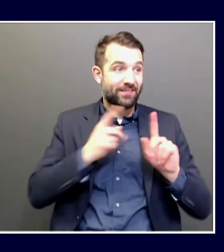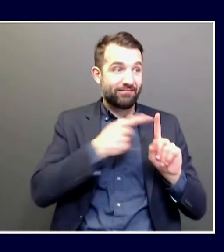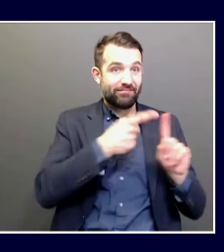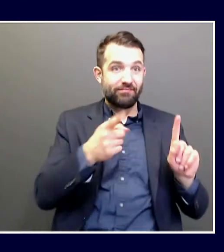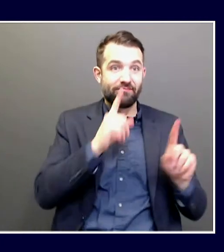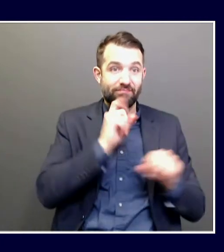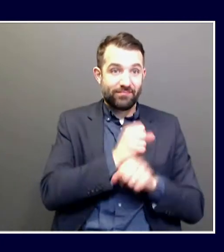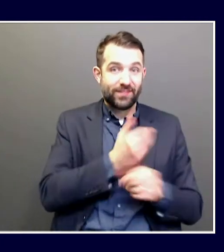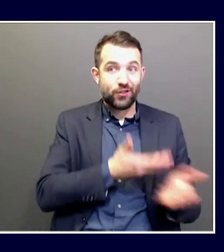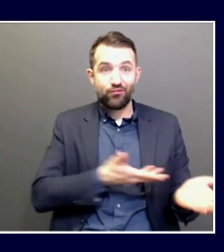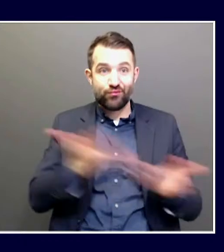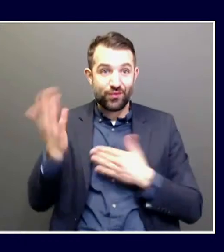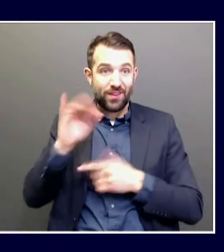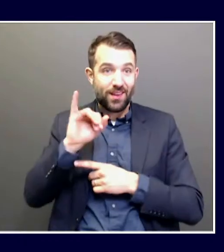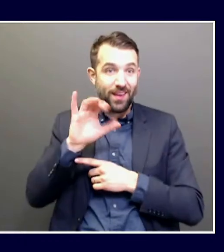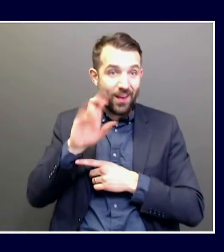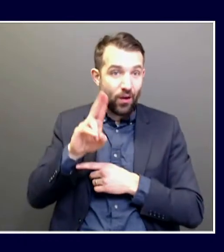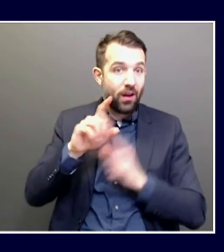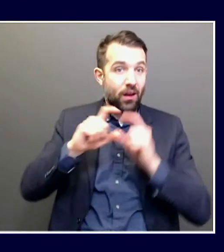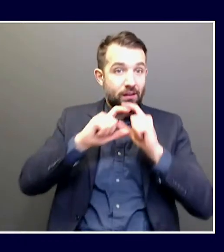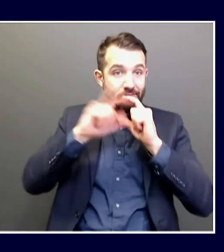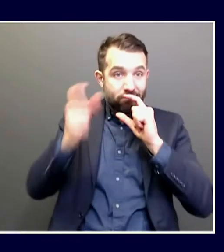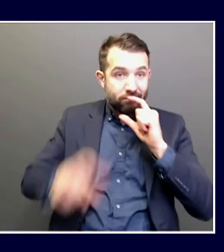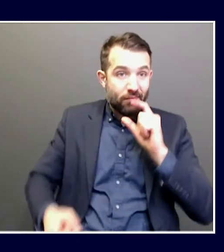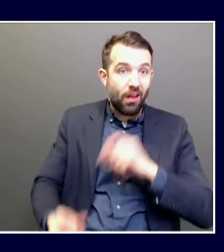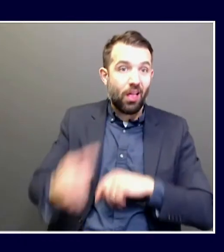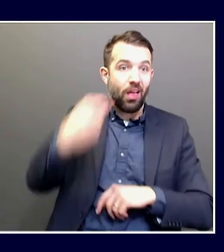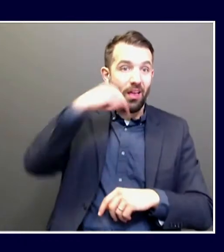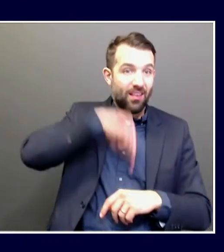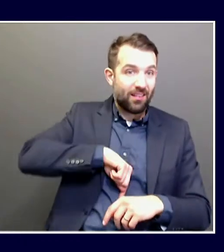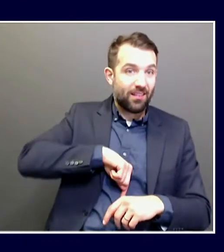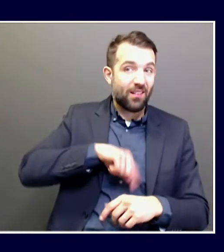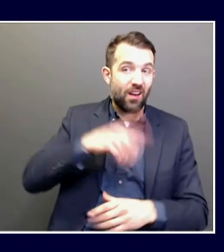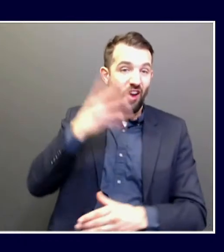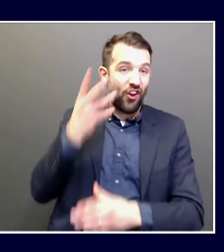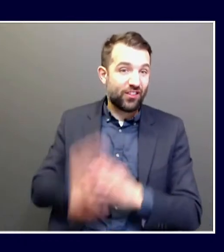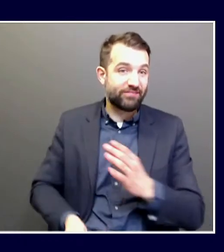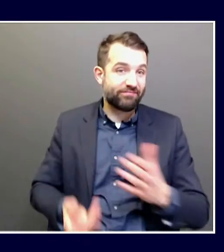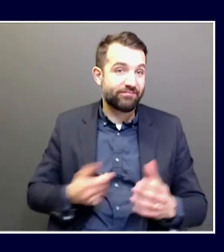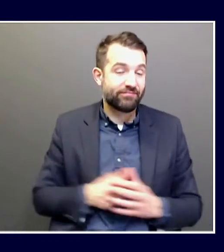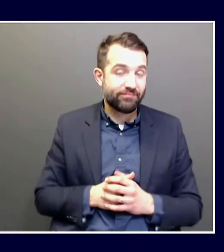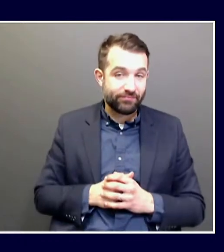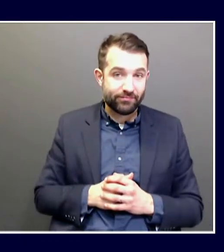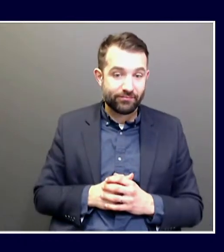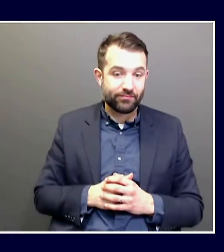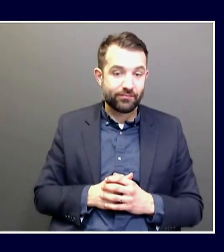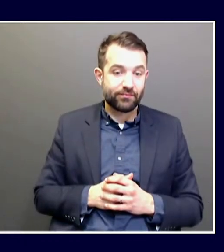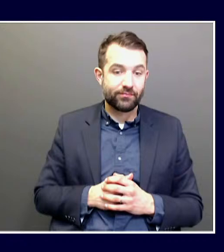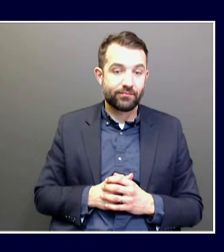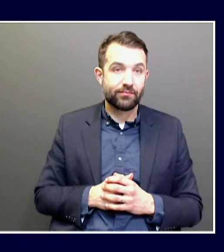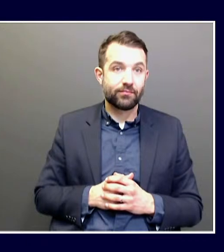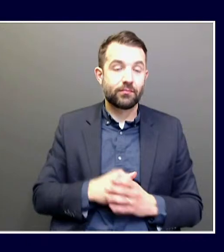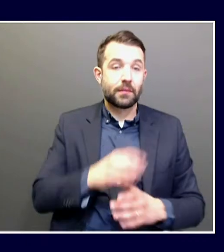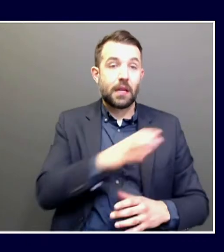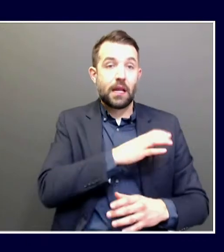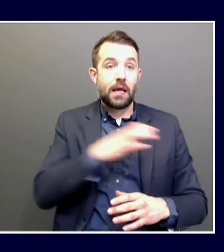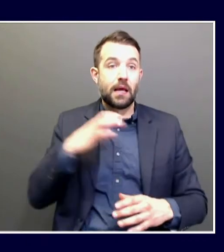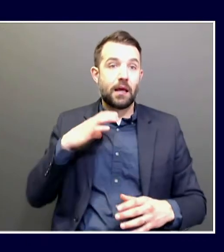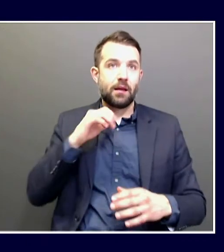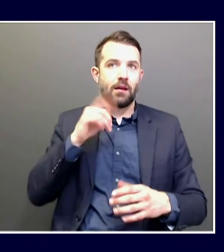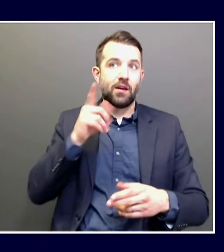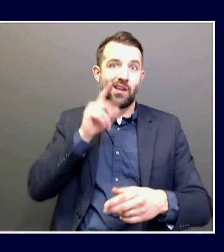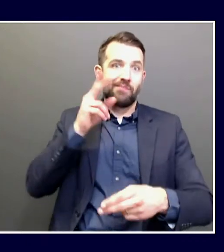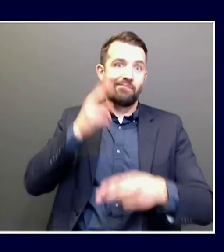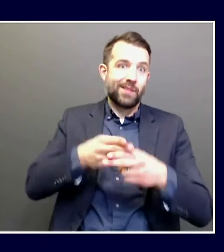on ventilators, and sadly dying. It doesn't have to be that way, though. The commissioner noted vaccines all but eliminate